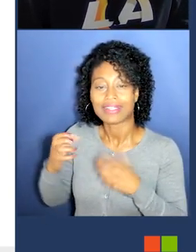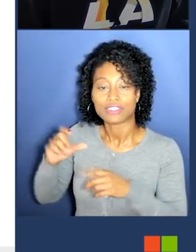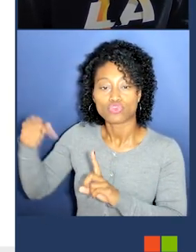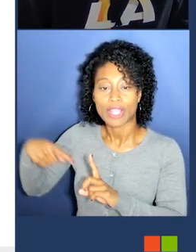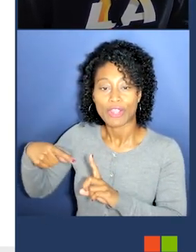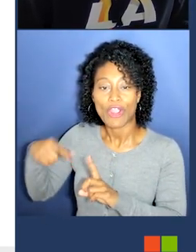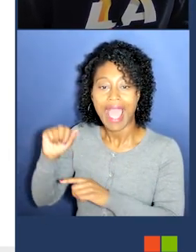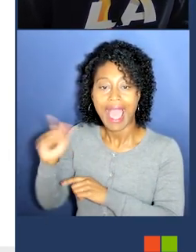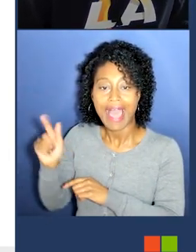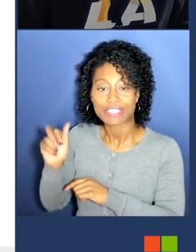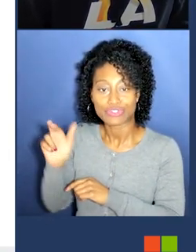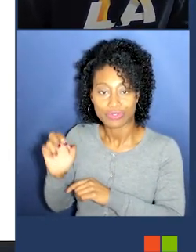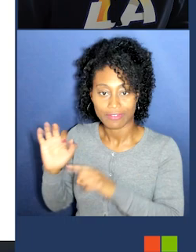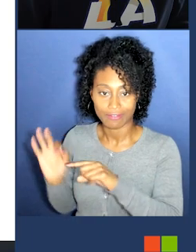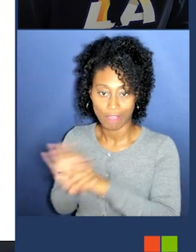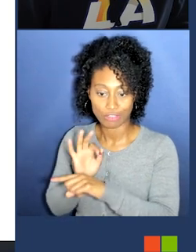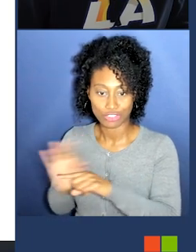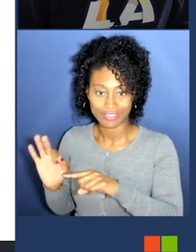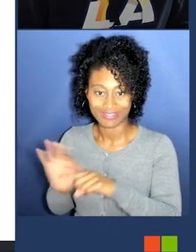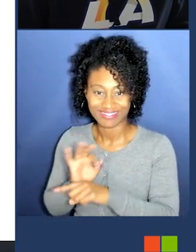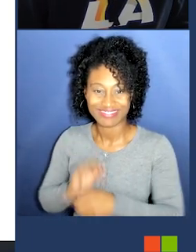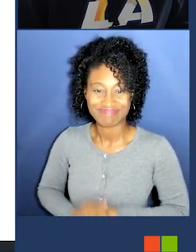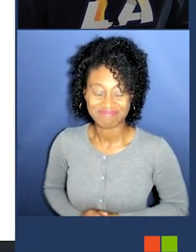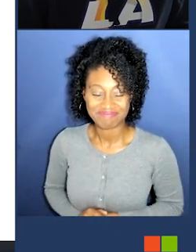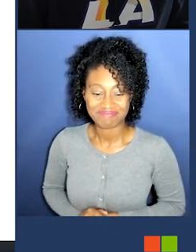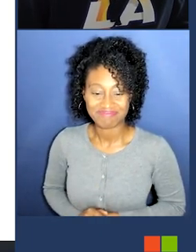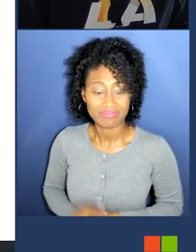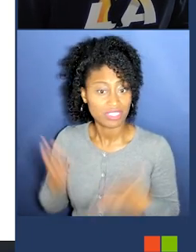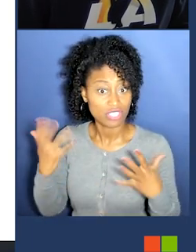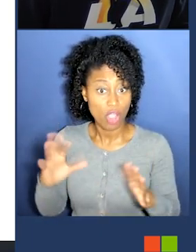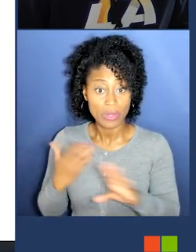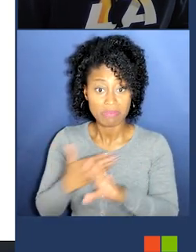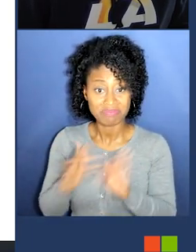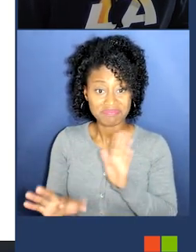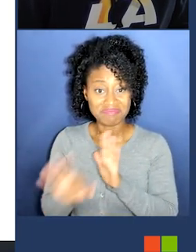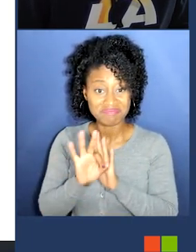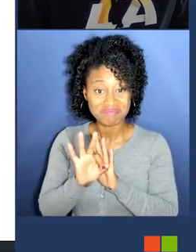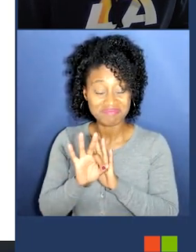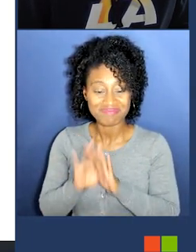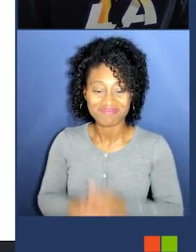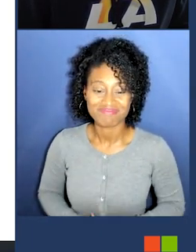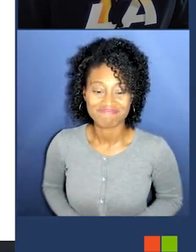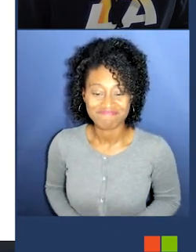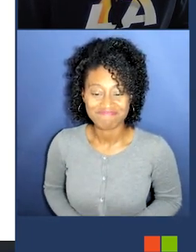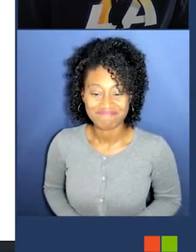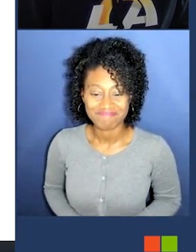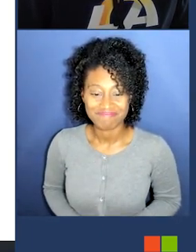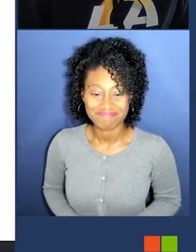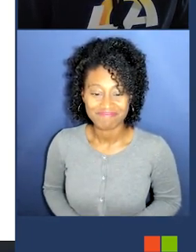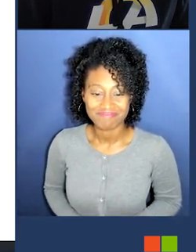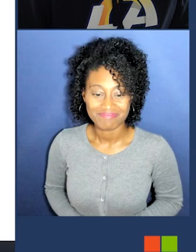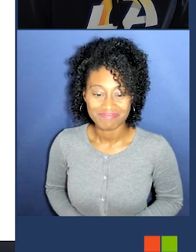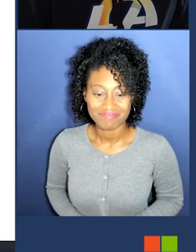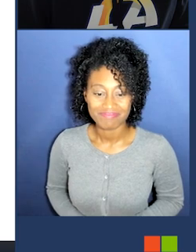function. It is already pre-selected here because that is the one that